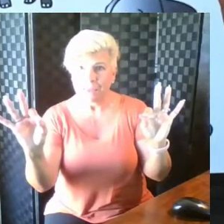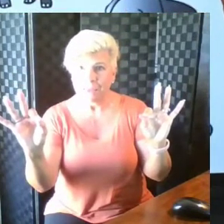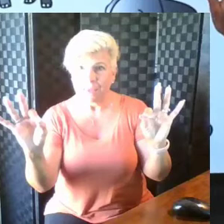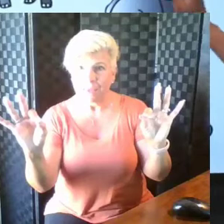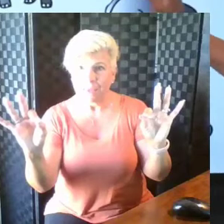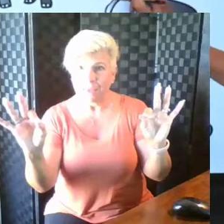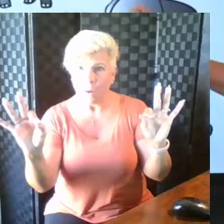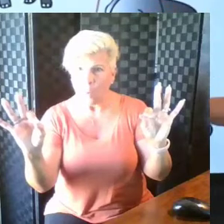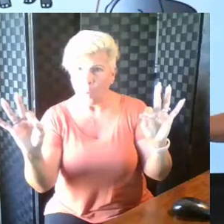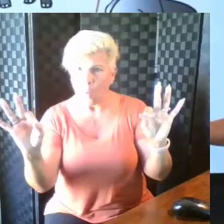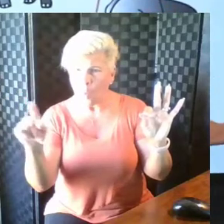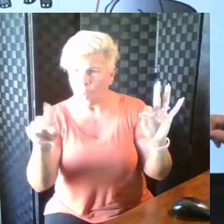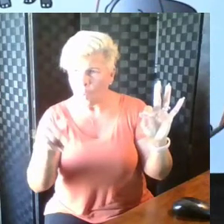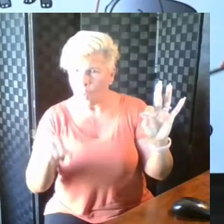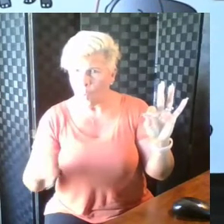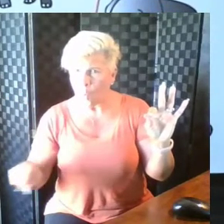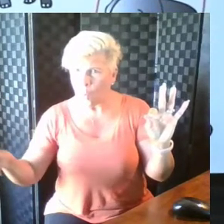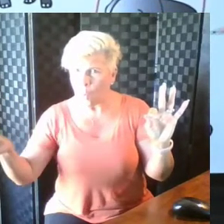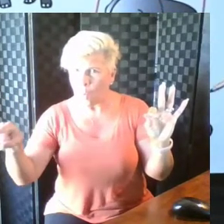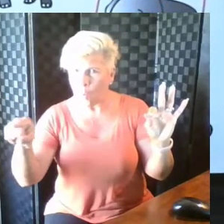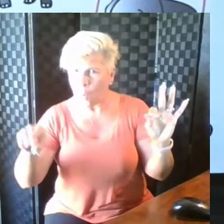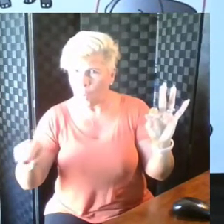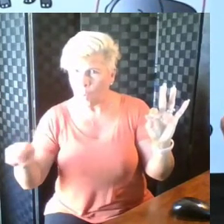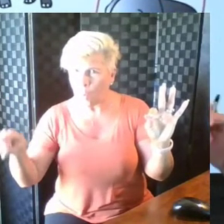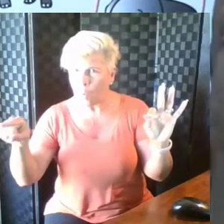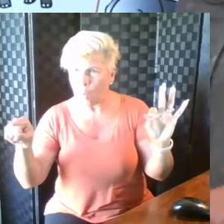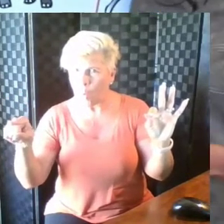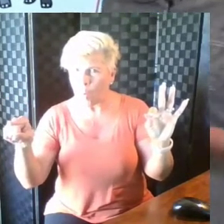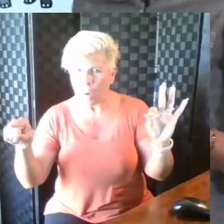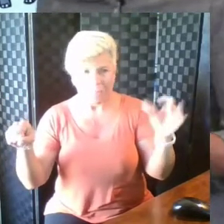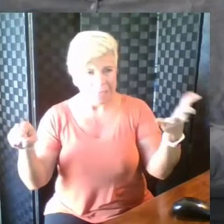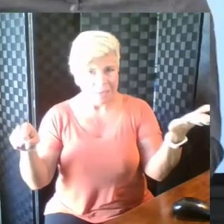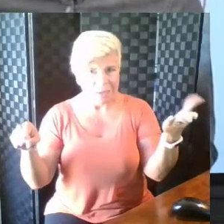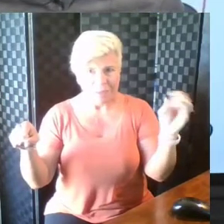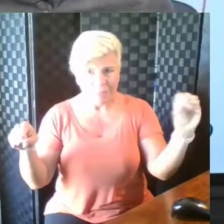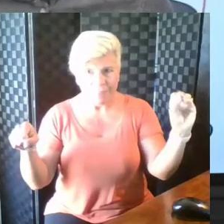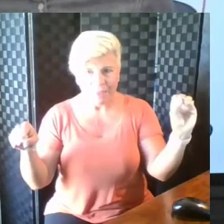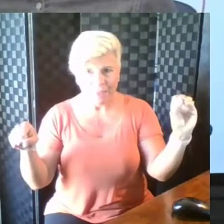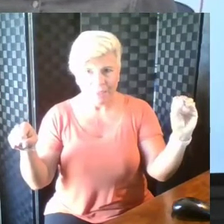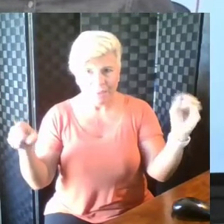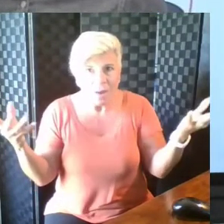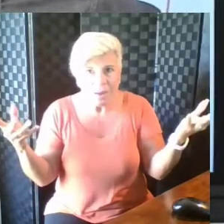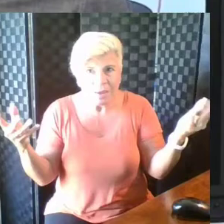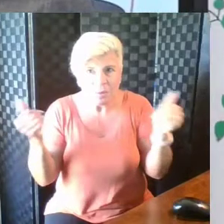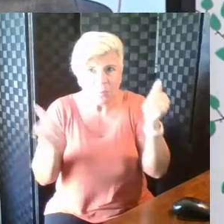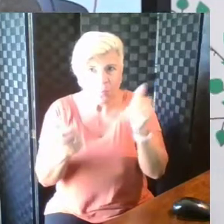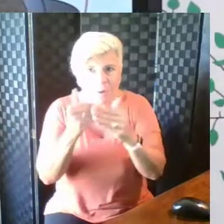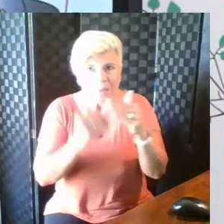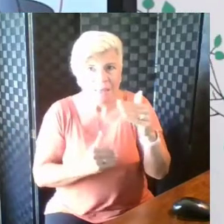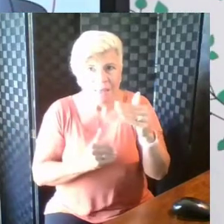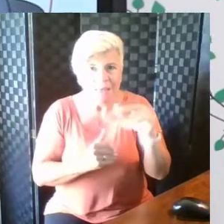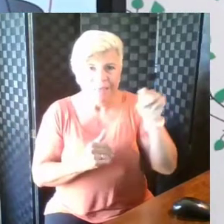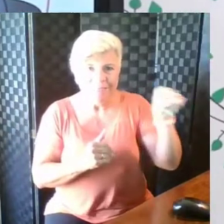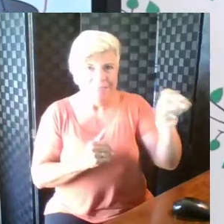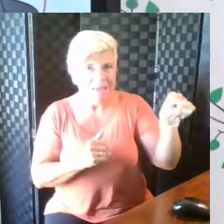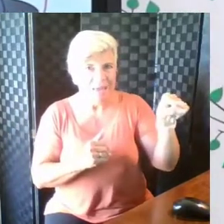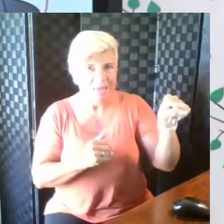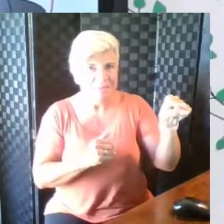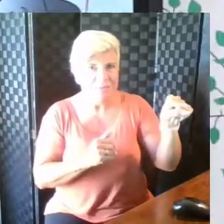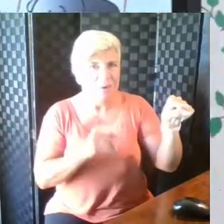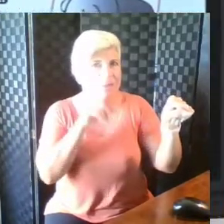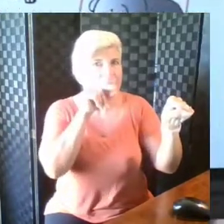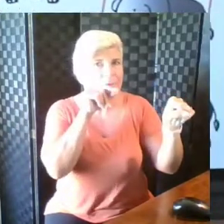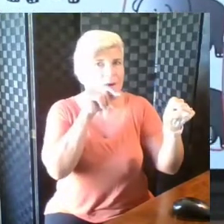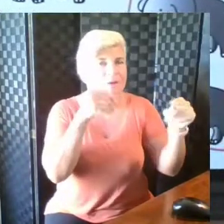9. And I see that there are 2 more elephants. So what does that mean? Our group of parrots is the group that